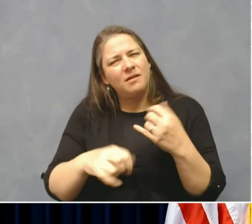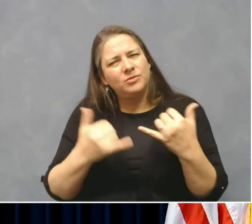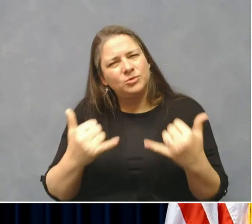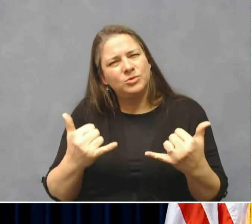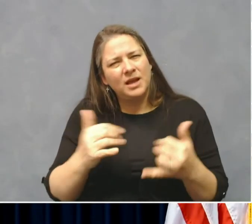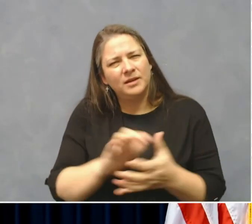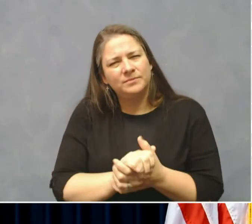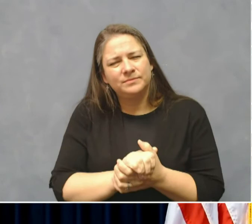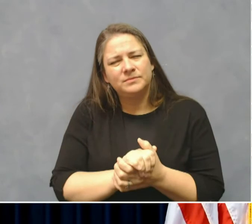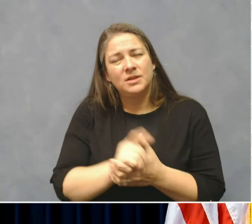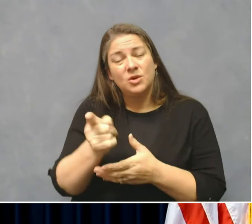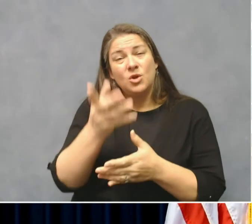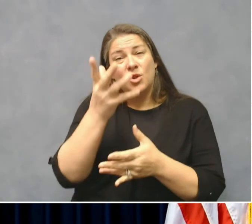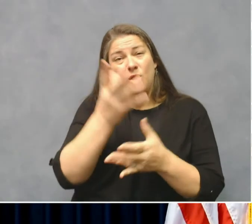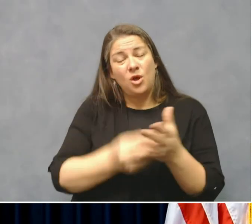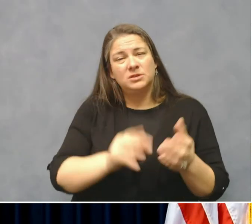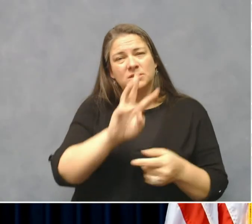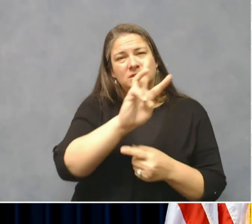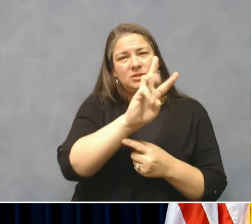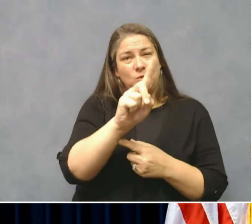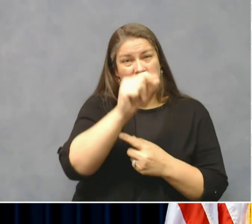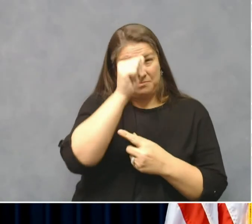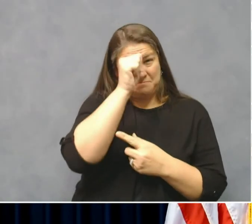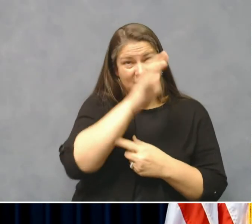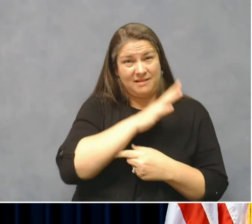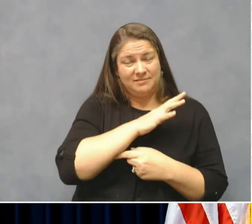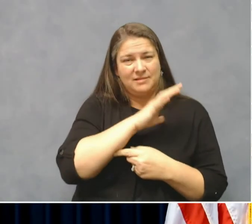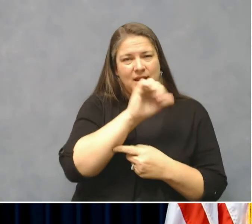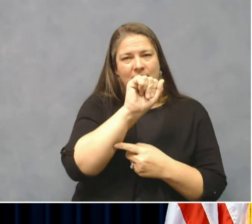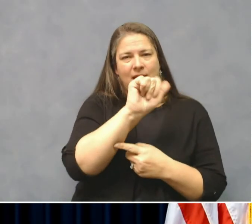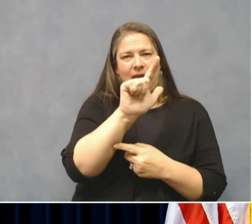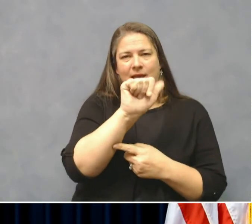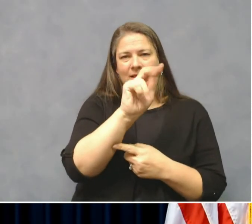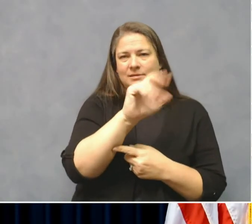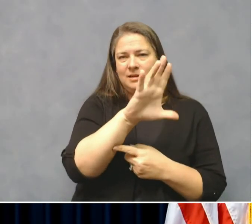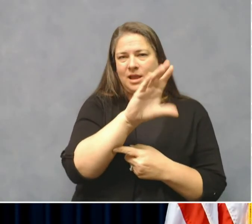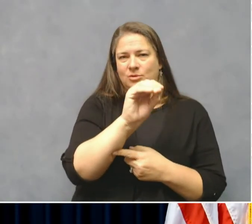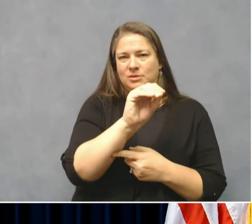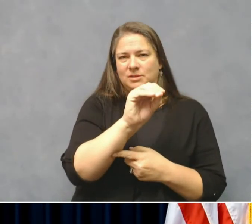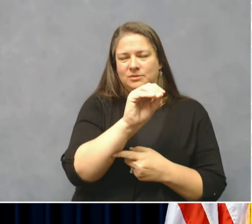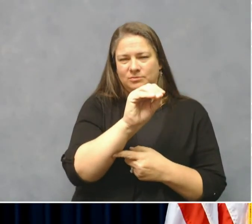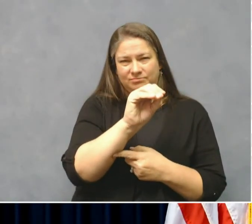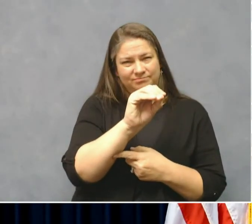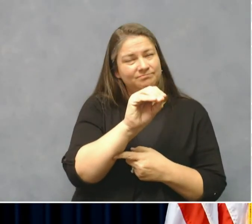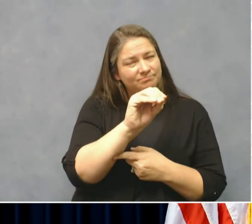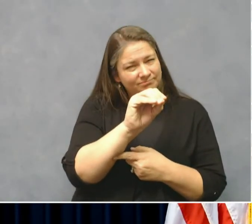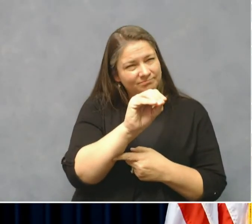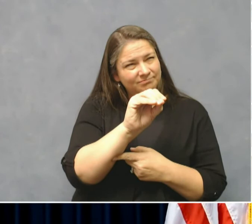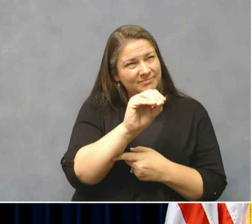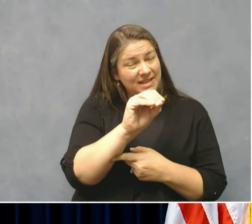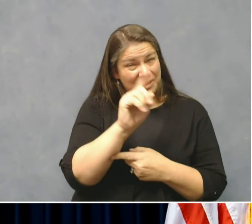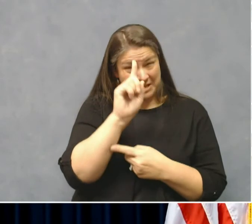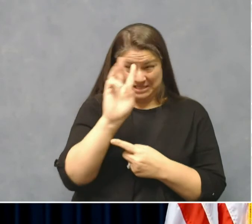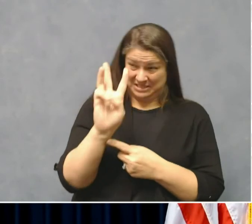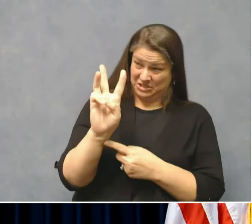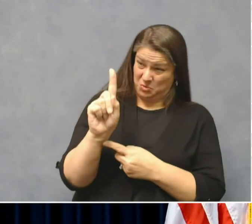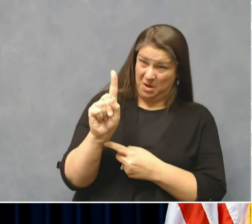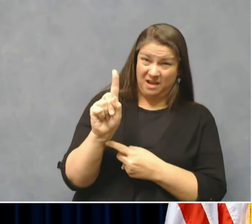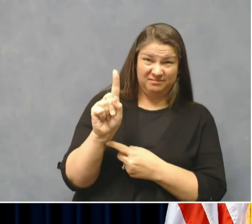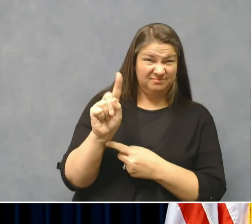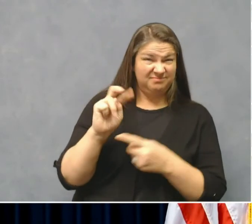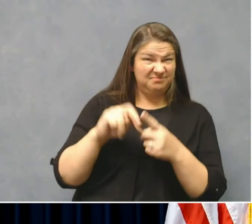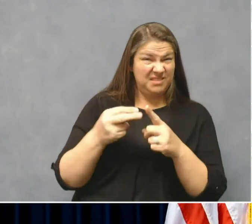Include a 61-year-old man from Allen County. I don't know about you, but I don't believe 61 is